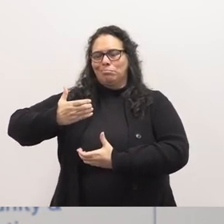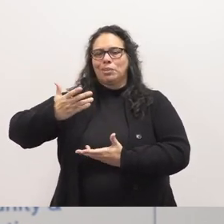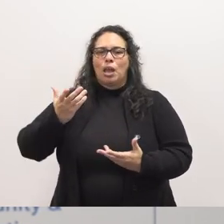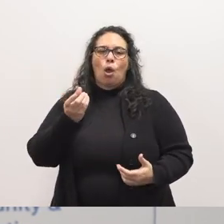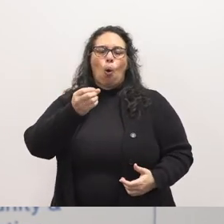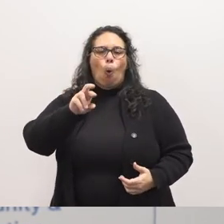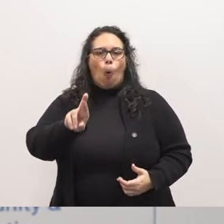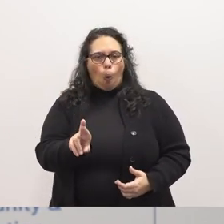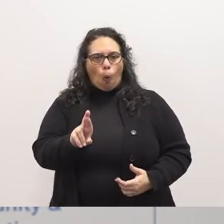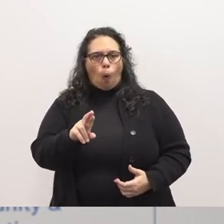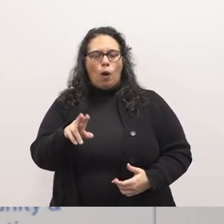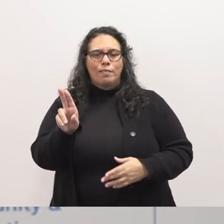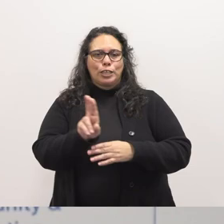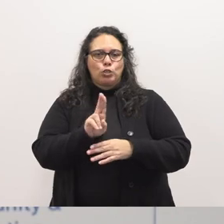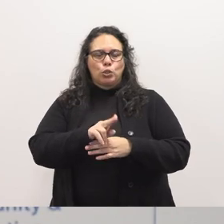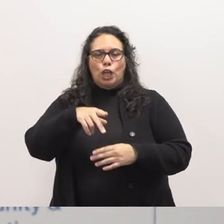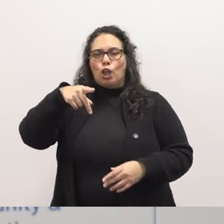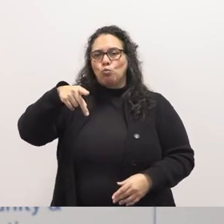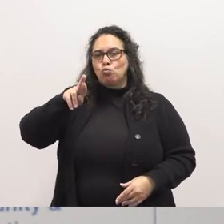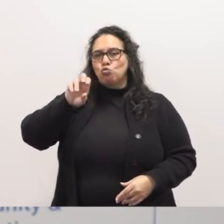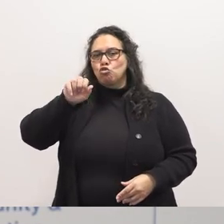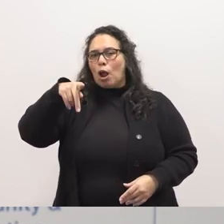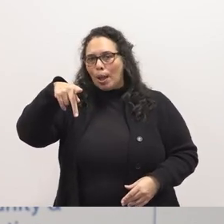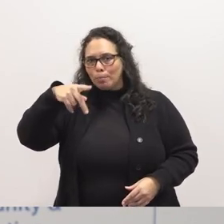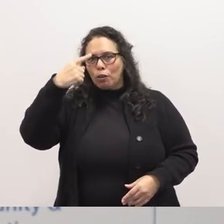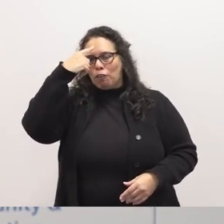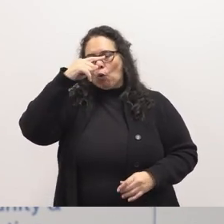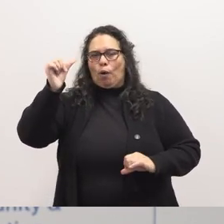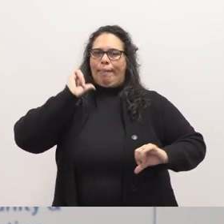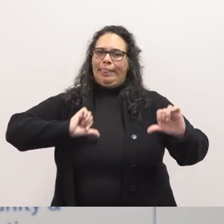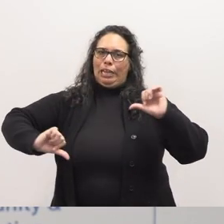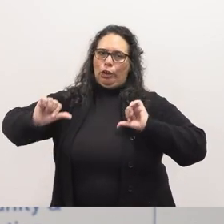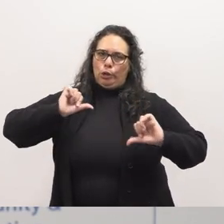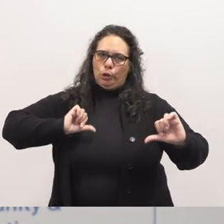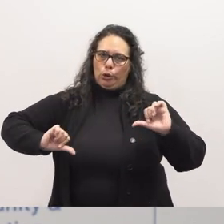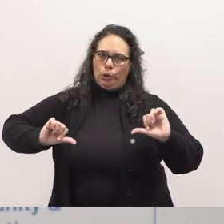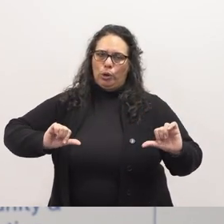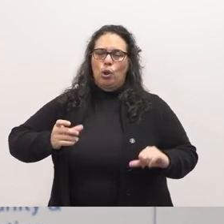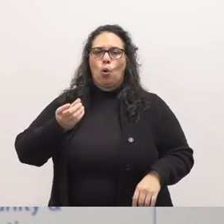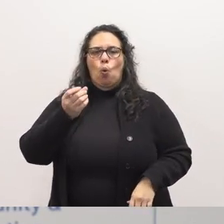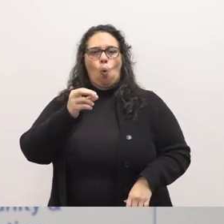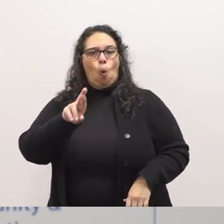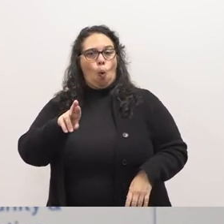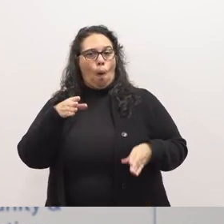If they're using prompts for theater, or in a pathway